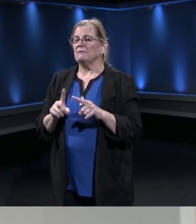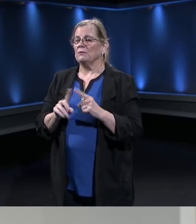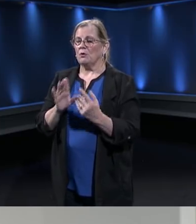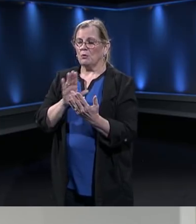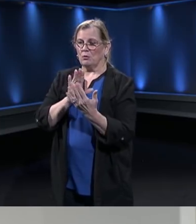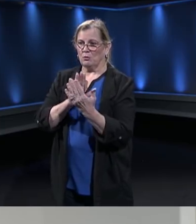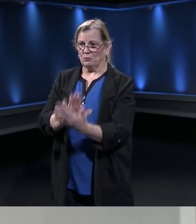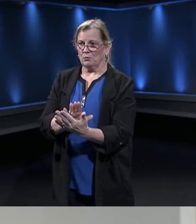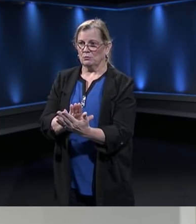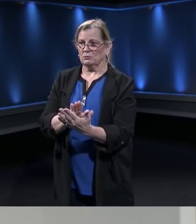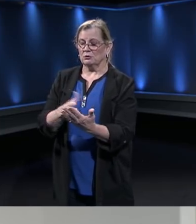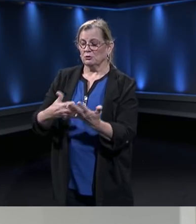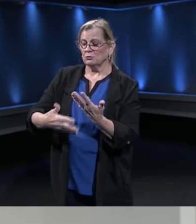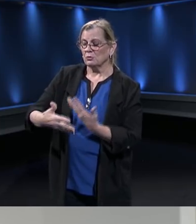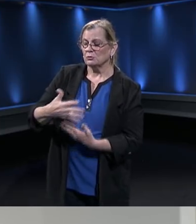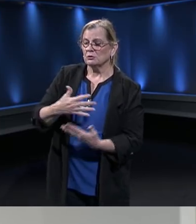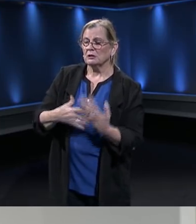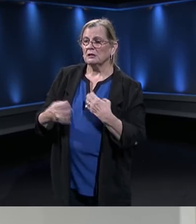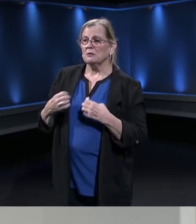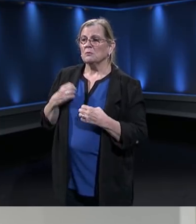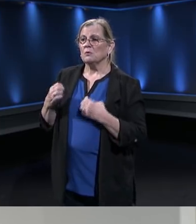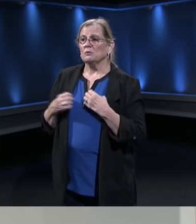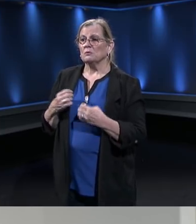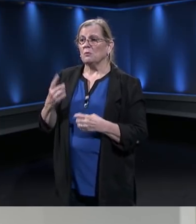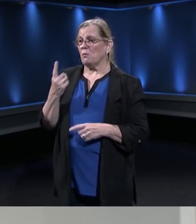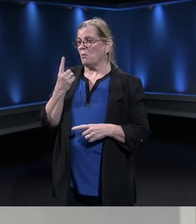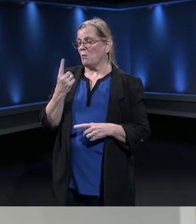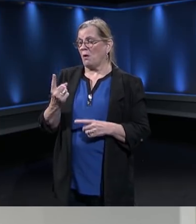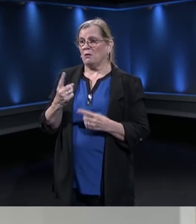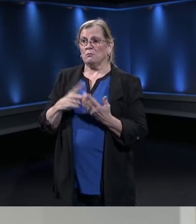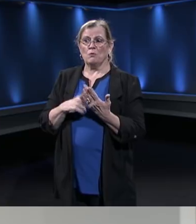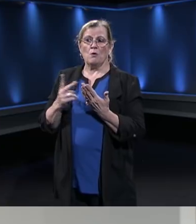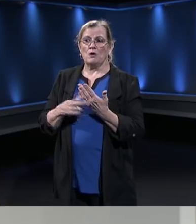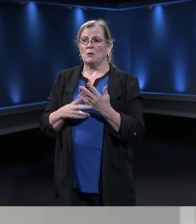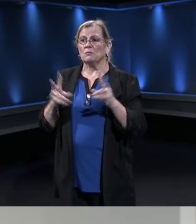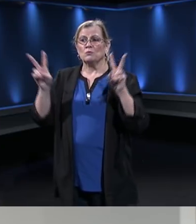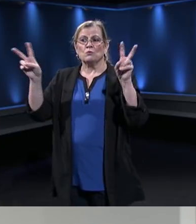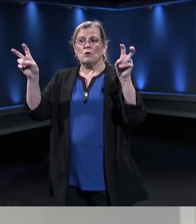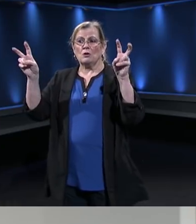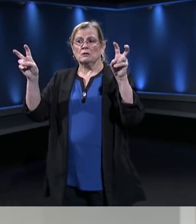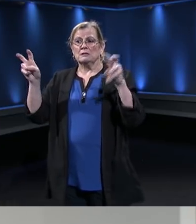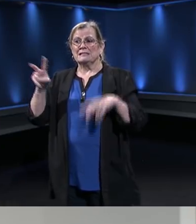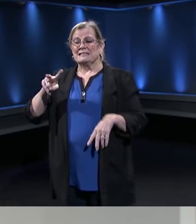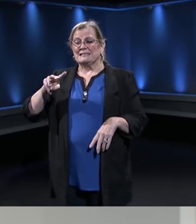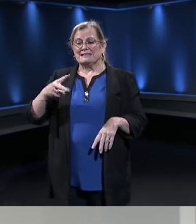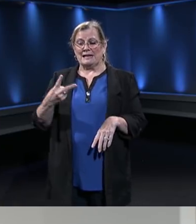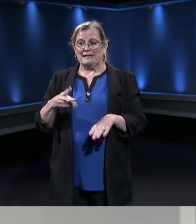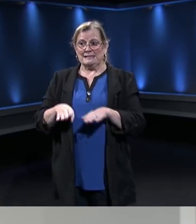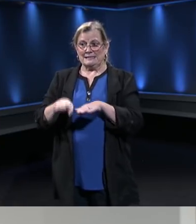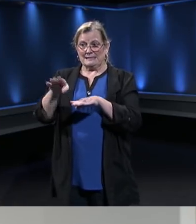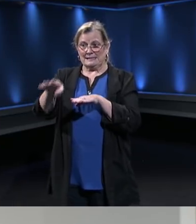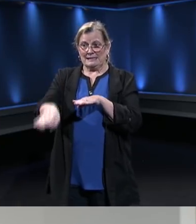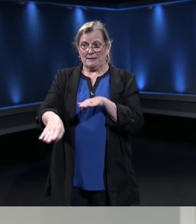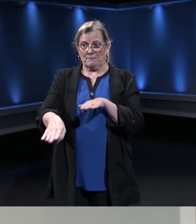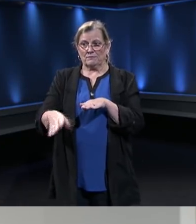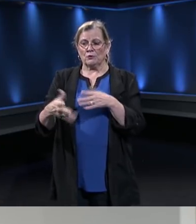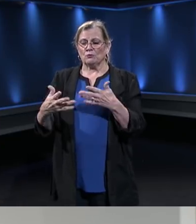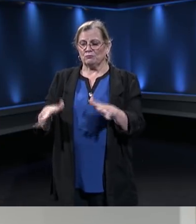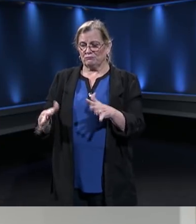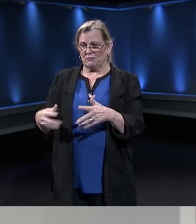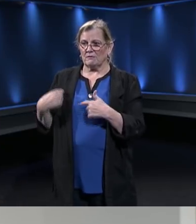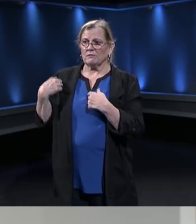social emotional learning. Second Step is a program that we've had and have in Fairfax County Public Schools. Many of our schools have